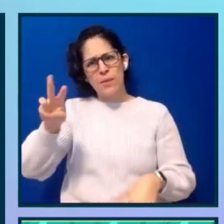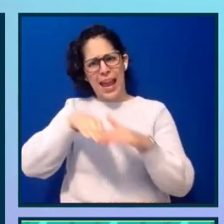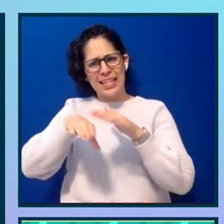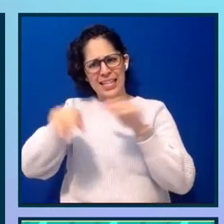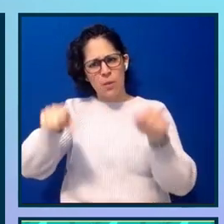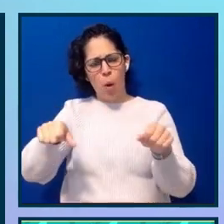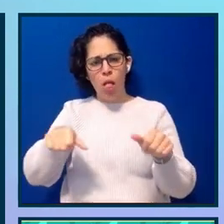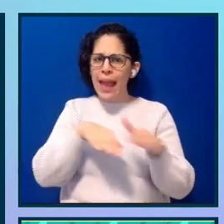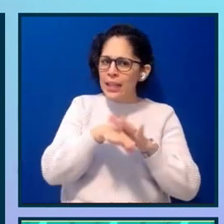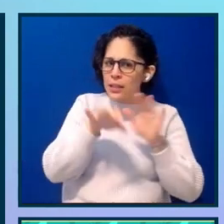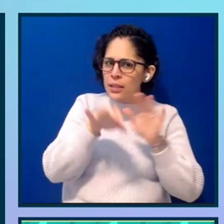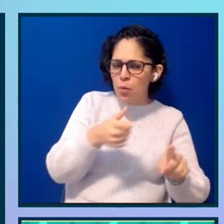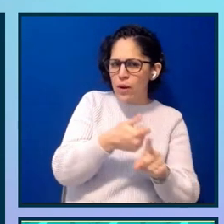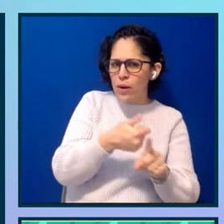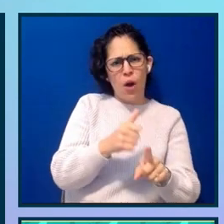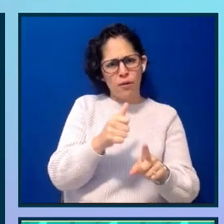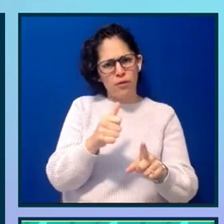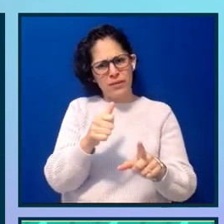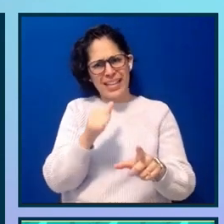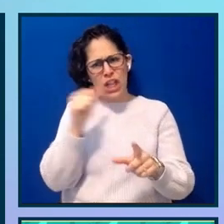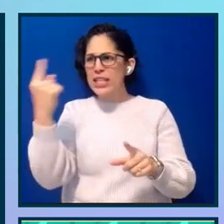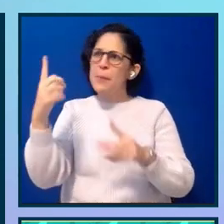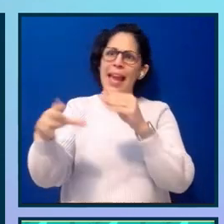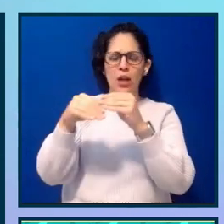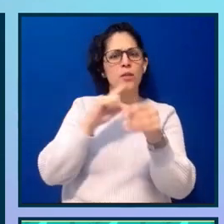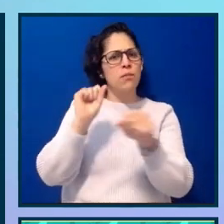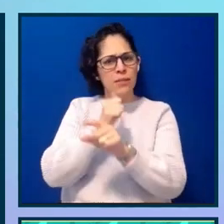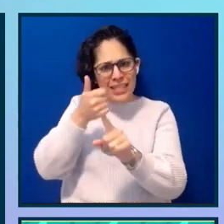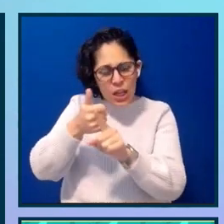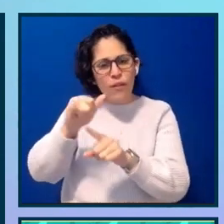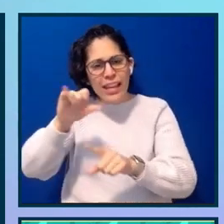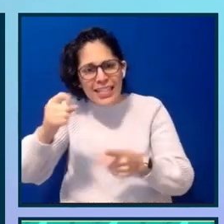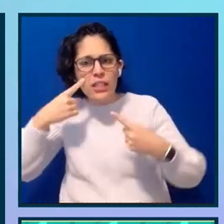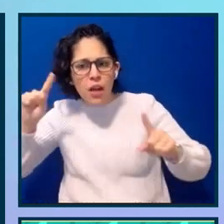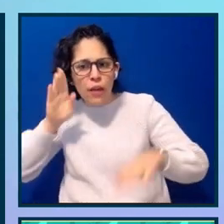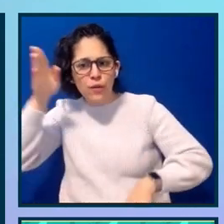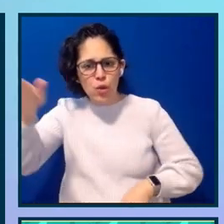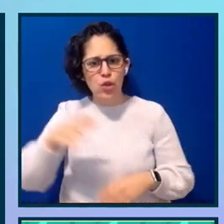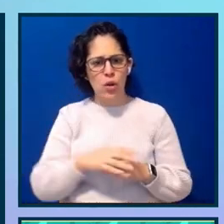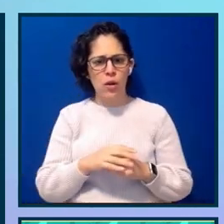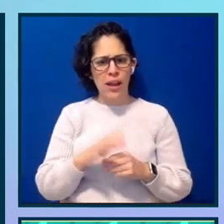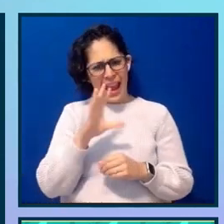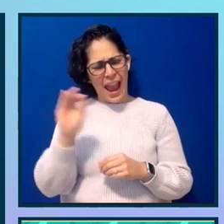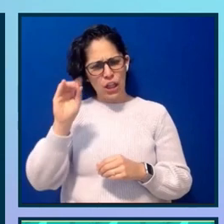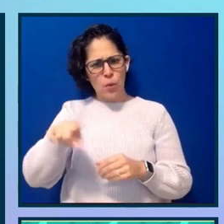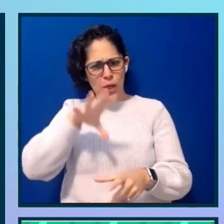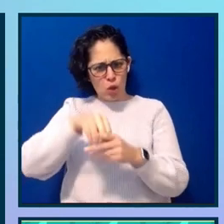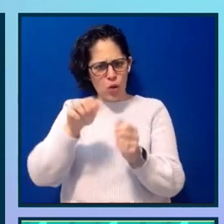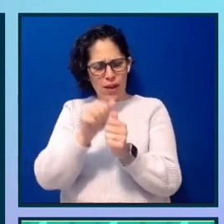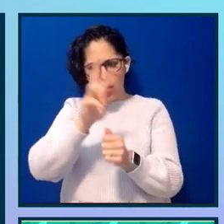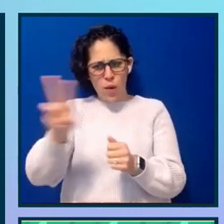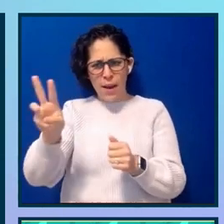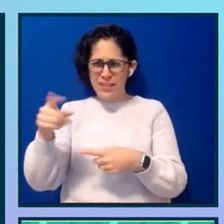feature. It's not something extra. It's a core component of the web and has been since its invention. This